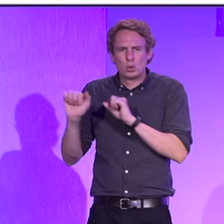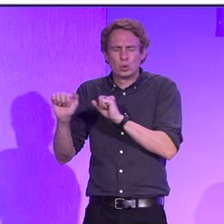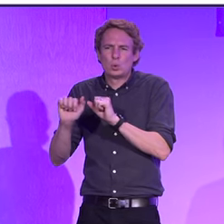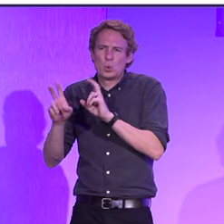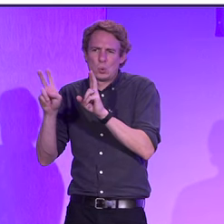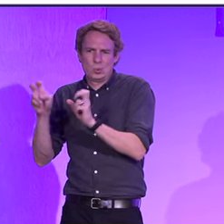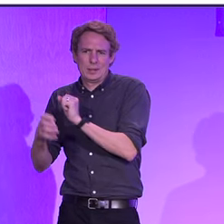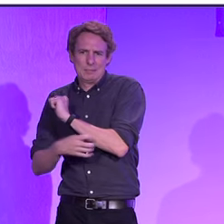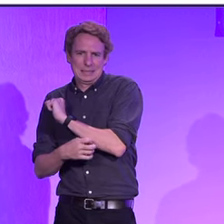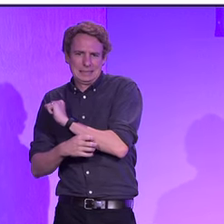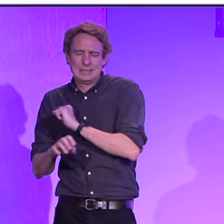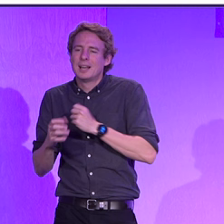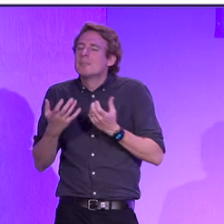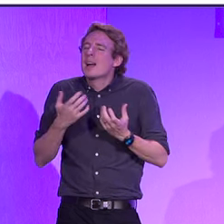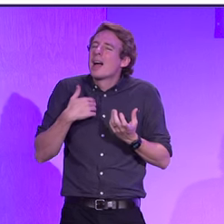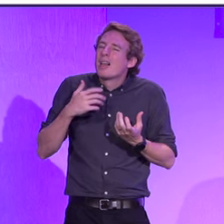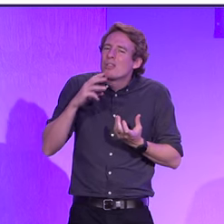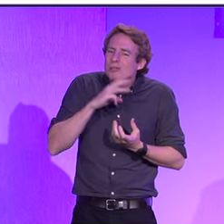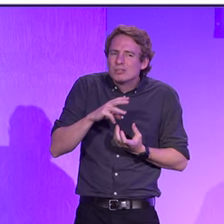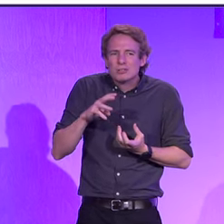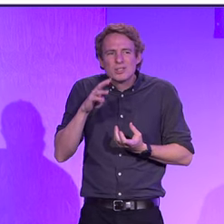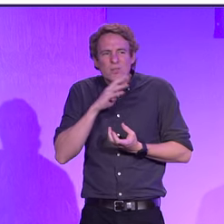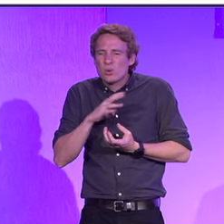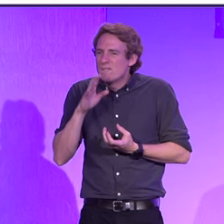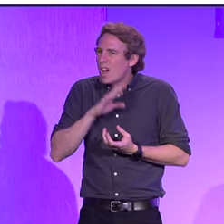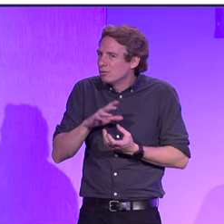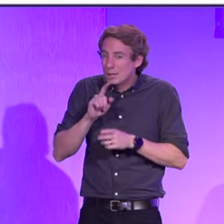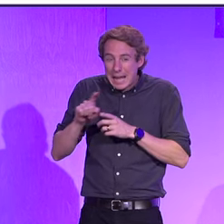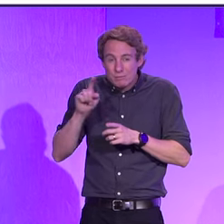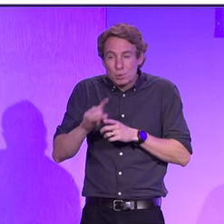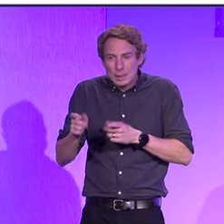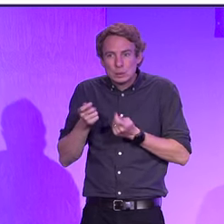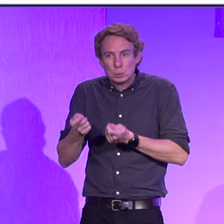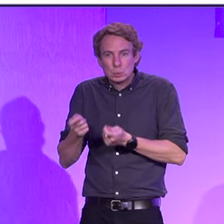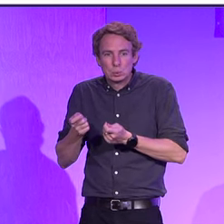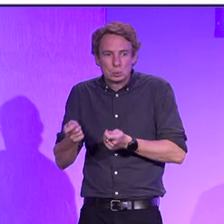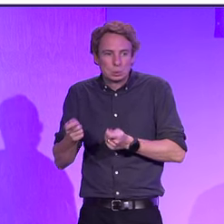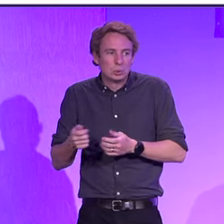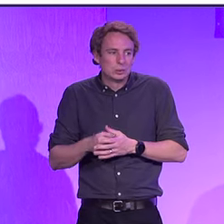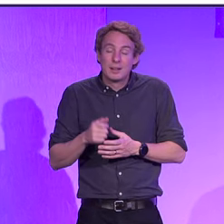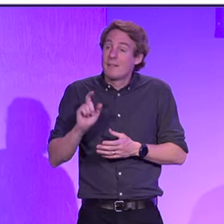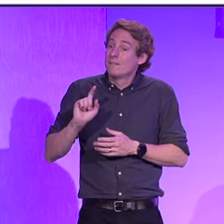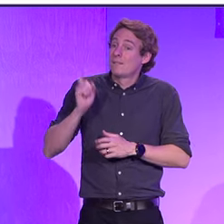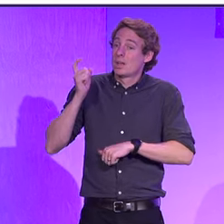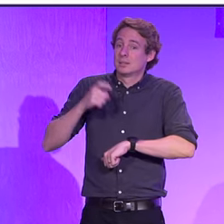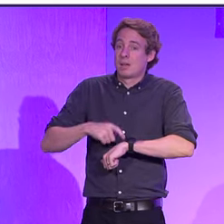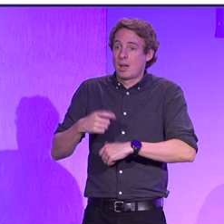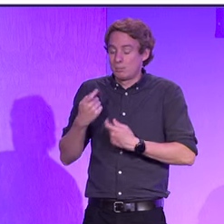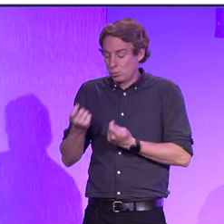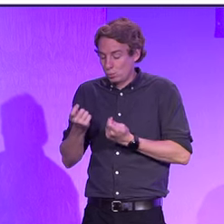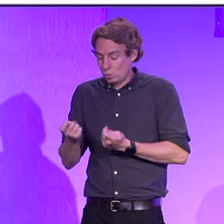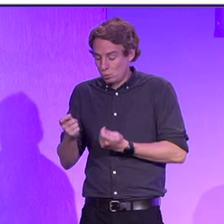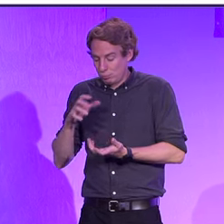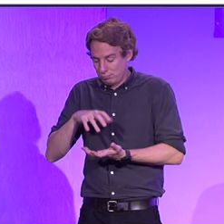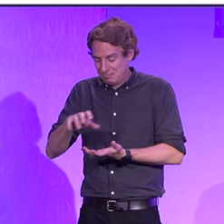So I would do that. I would make like 300 to 500 every week. And the first time I made it, I brought them out to my boss, and she